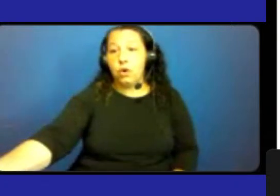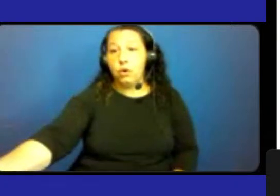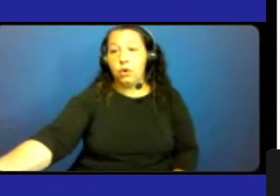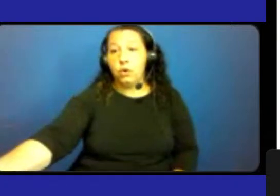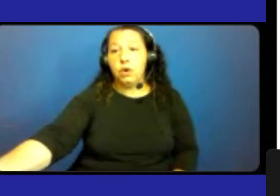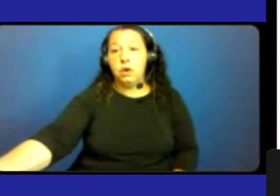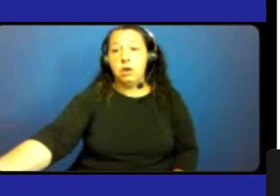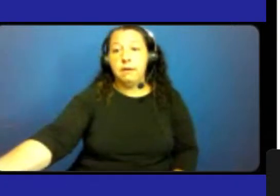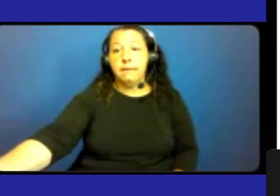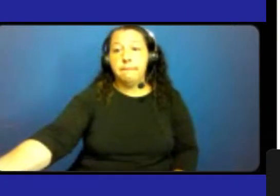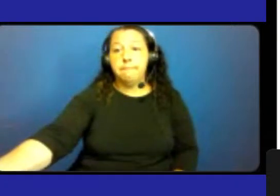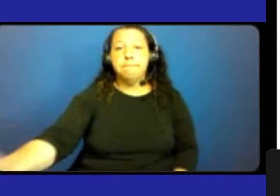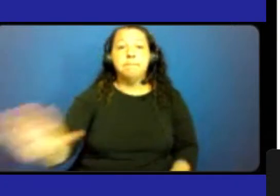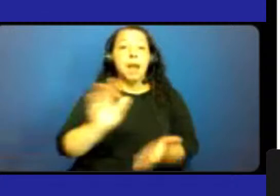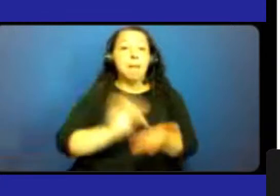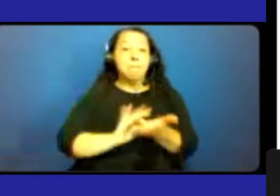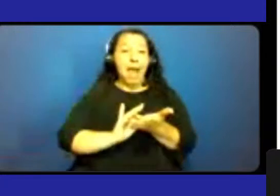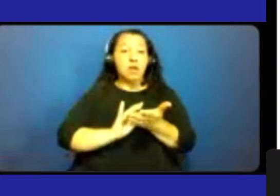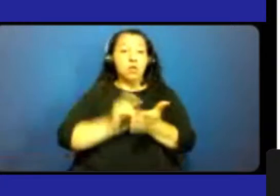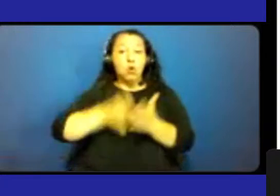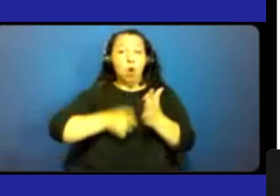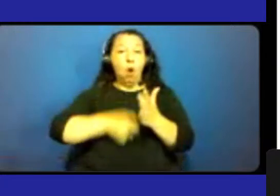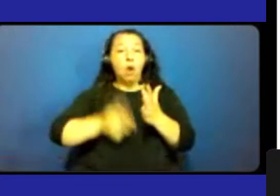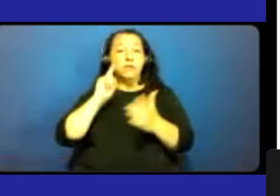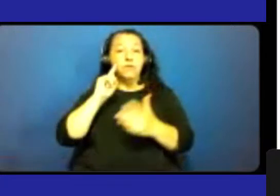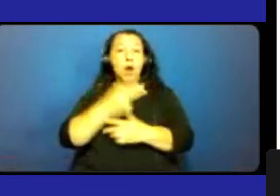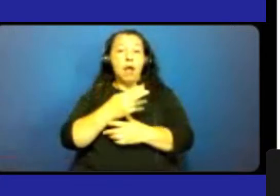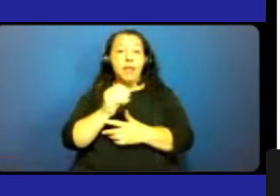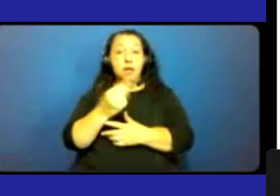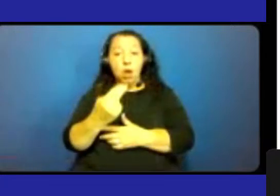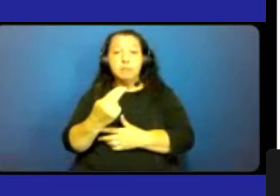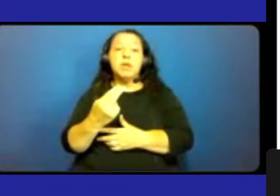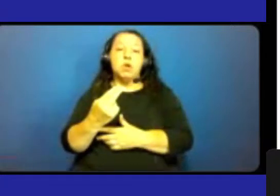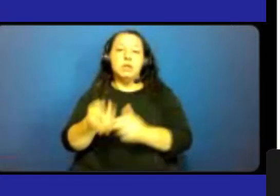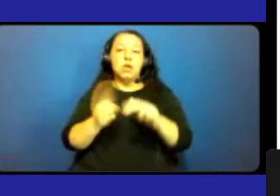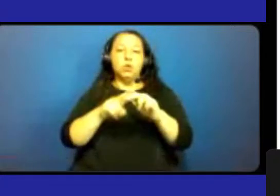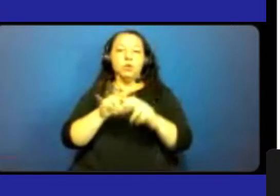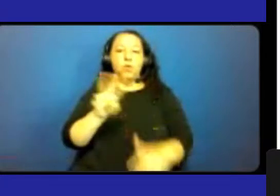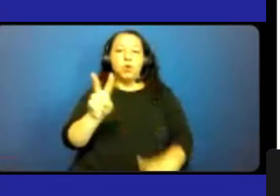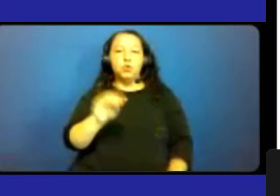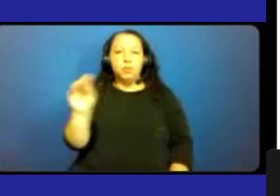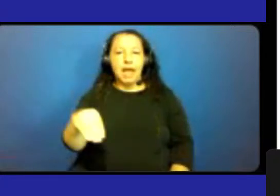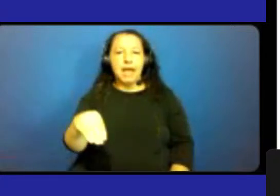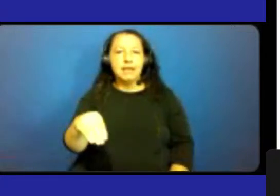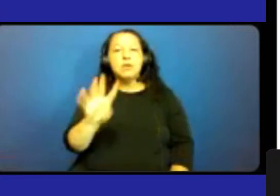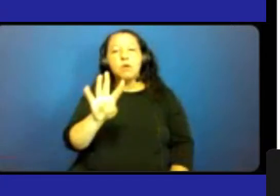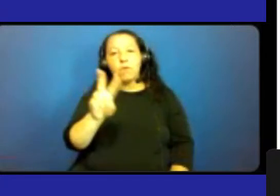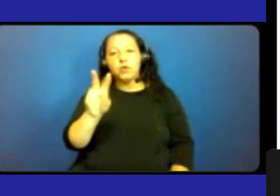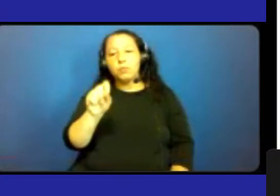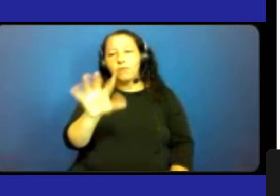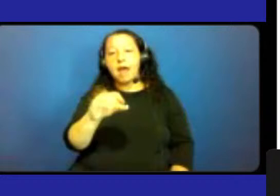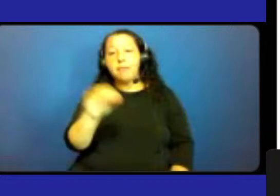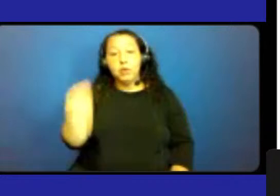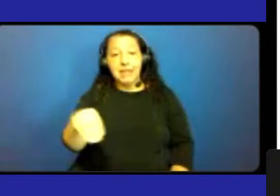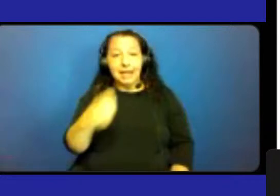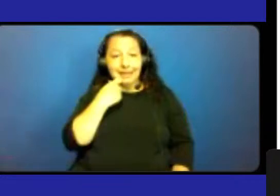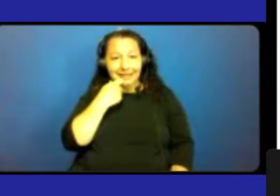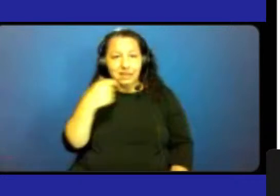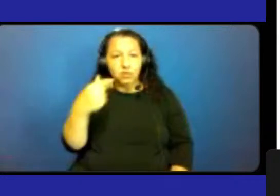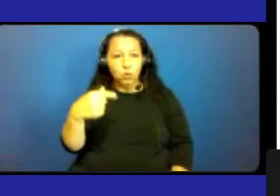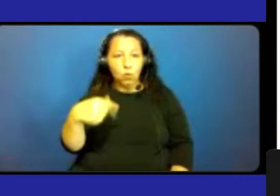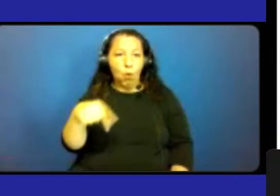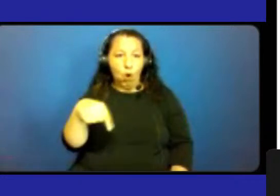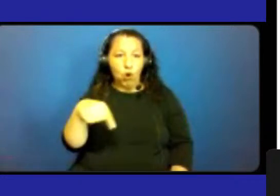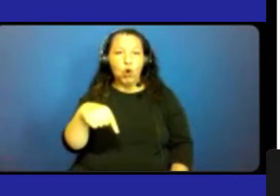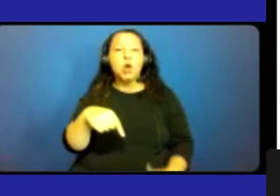hospitals jumped up to 42.5% this quarter. Potentially a result of some of the Omicron utilization, but still, I